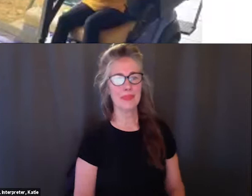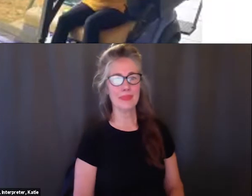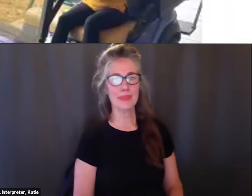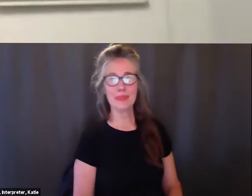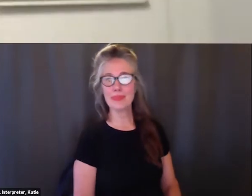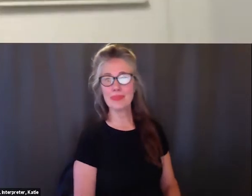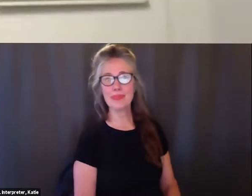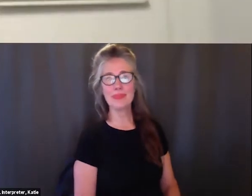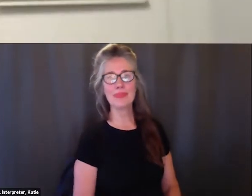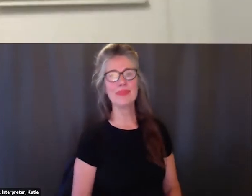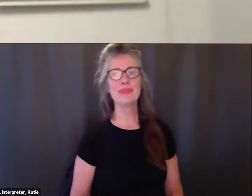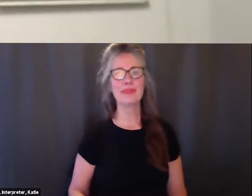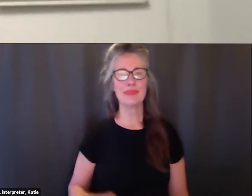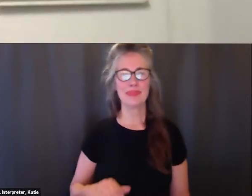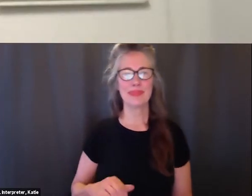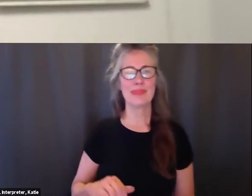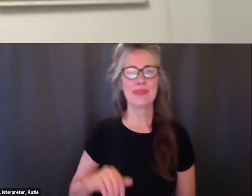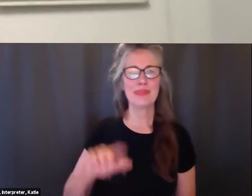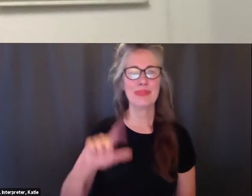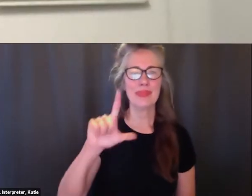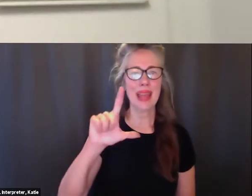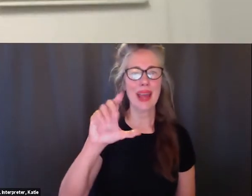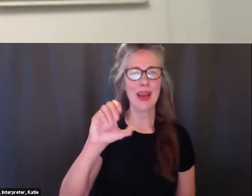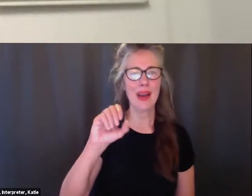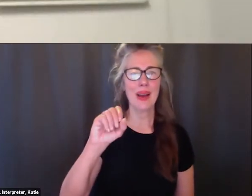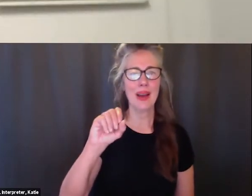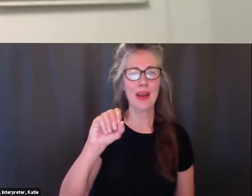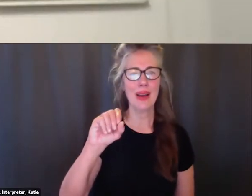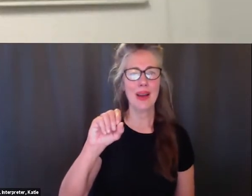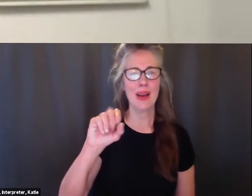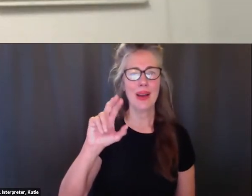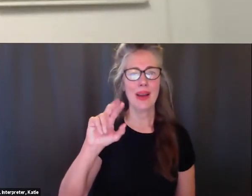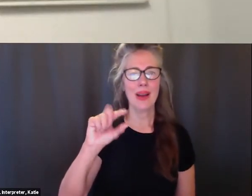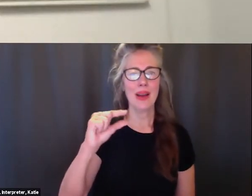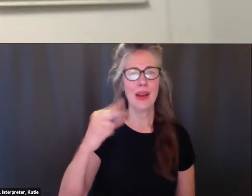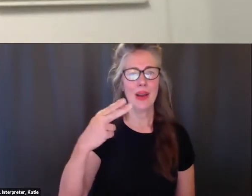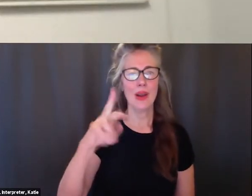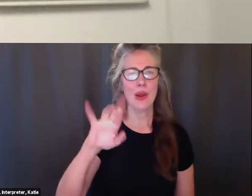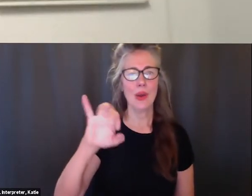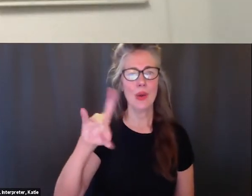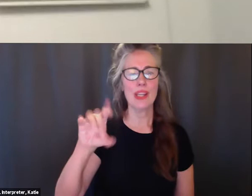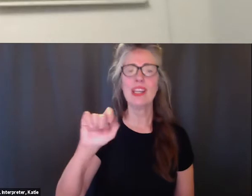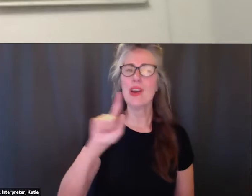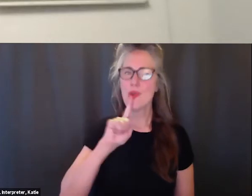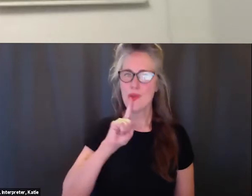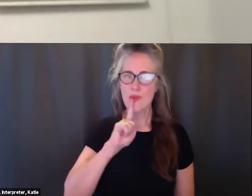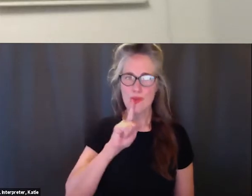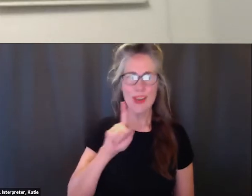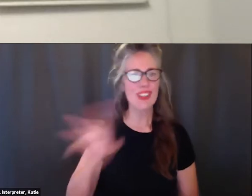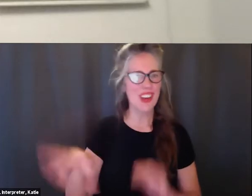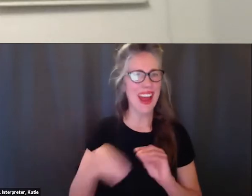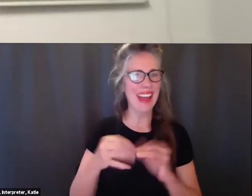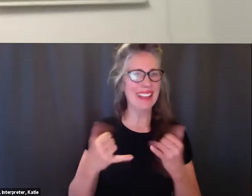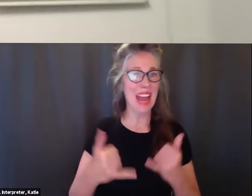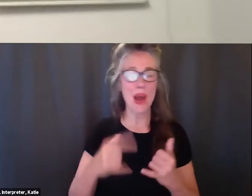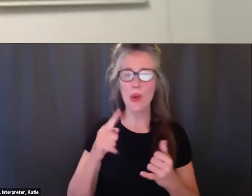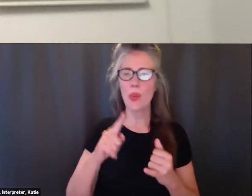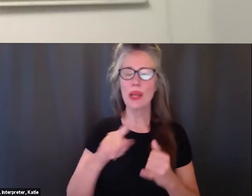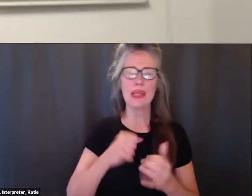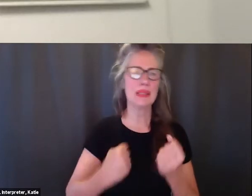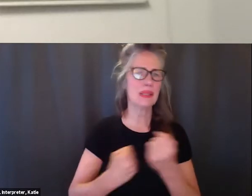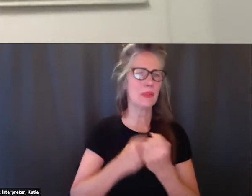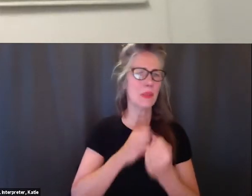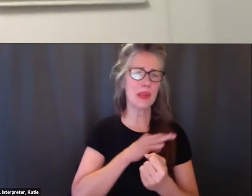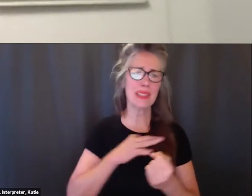Okay, I will jump in at this point and say, yes, our support staff was amazing. The level of